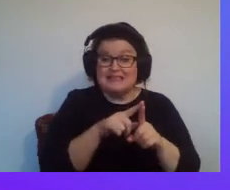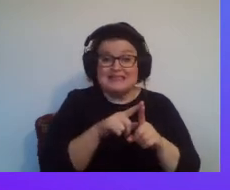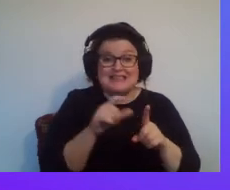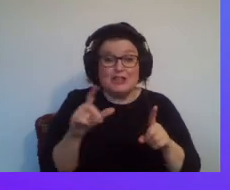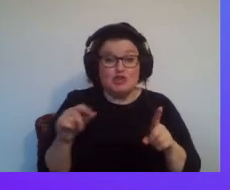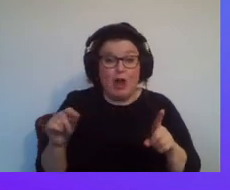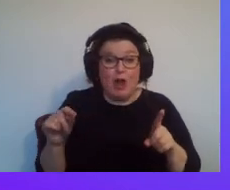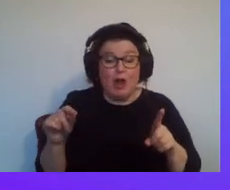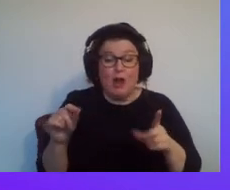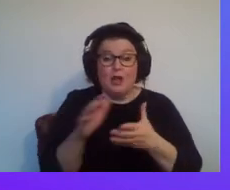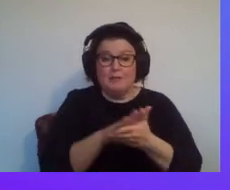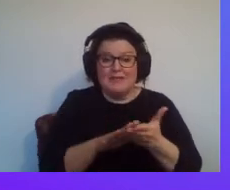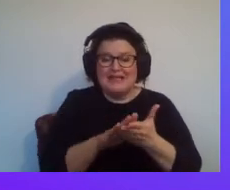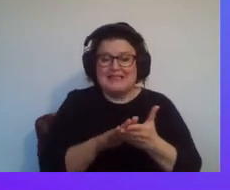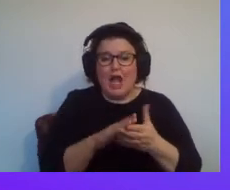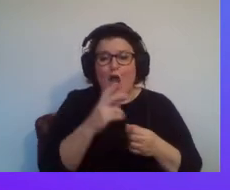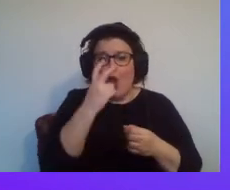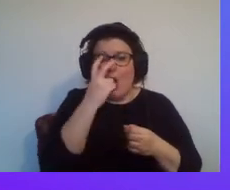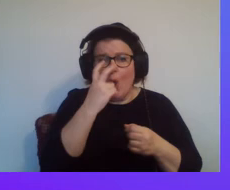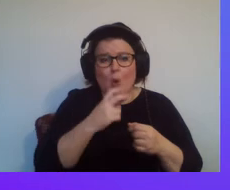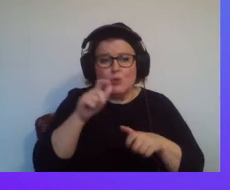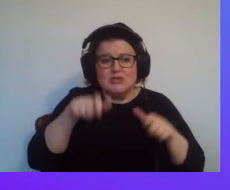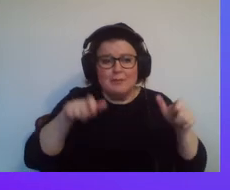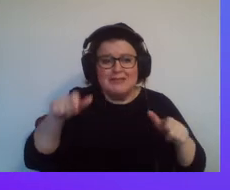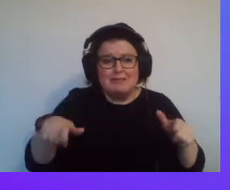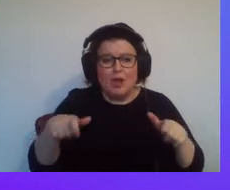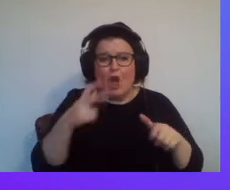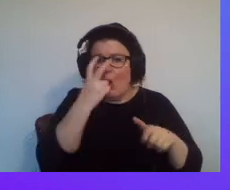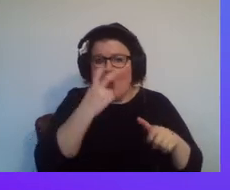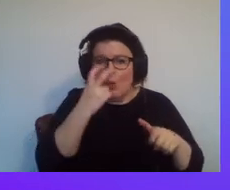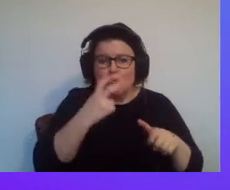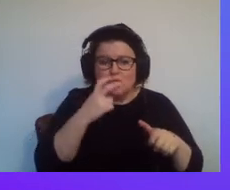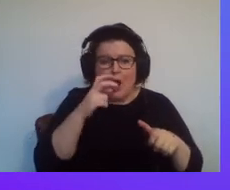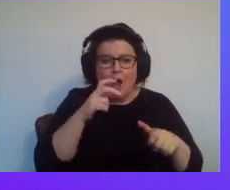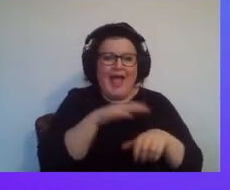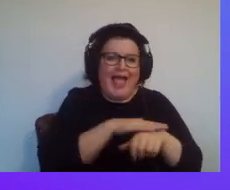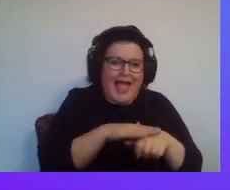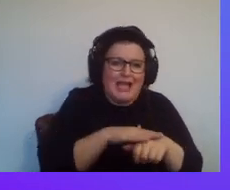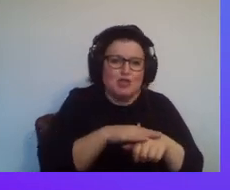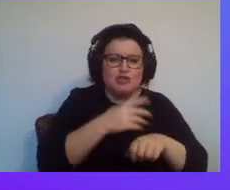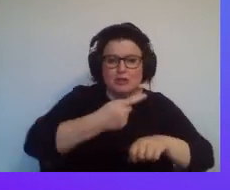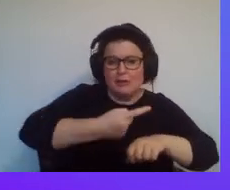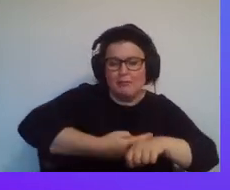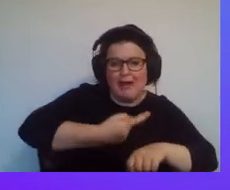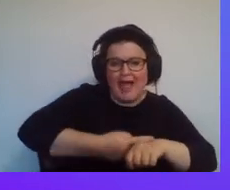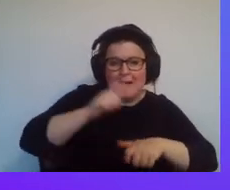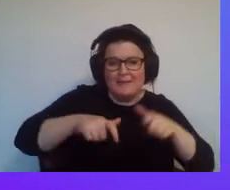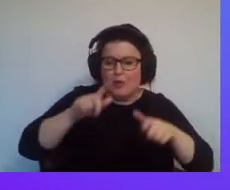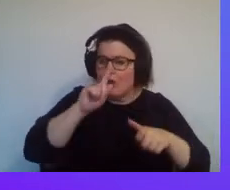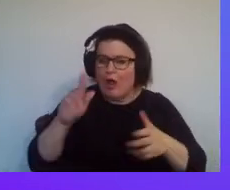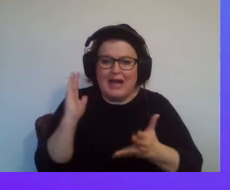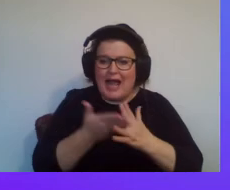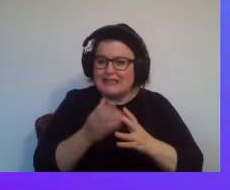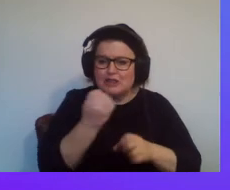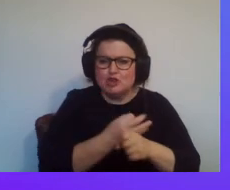precluded an awful lot of our older Asian, older Black people from accessing us. I have always, and